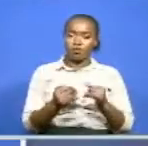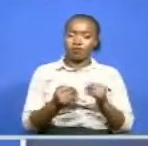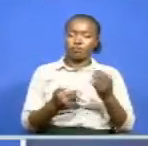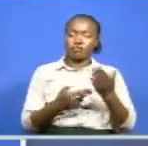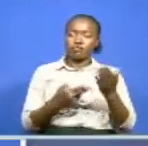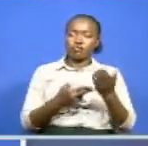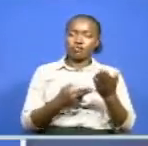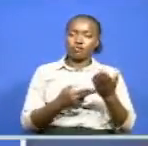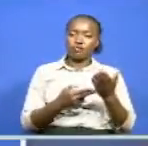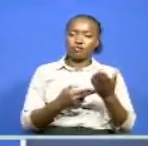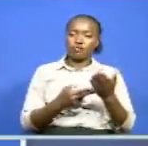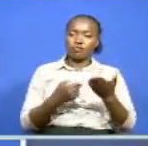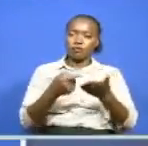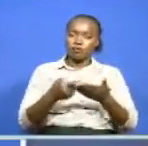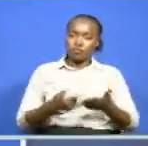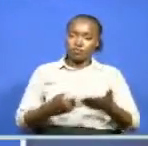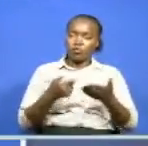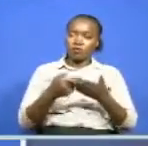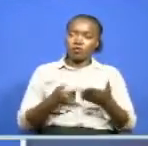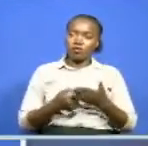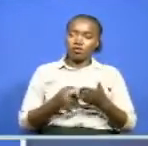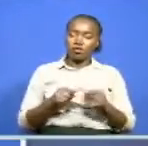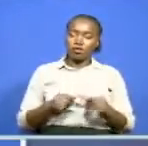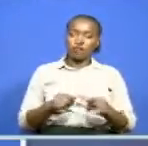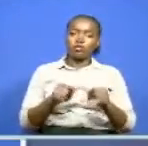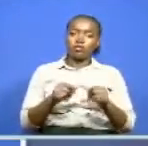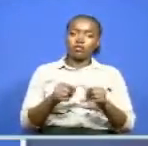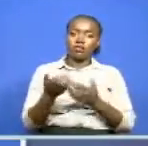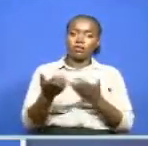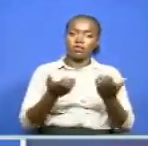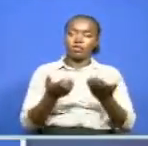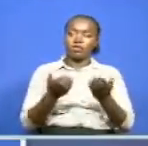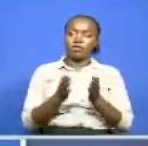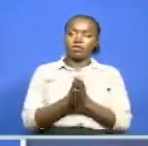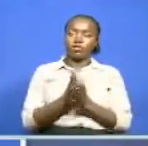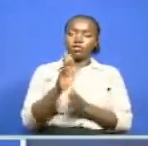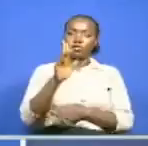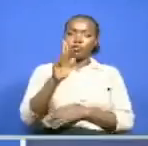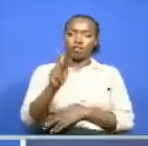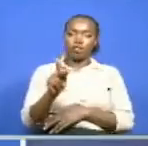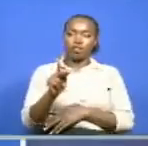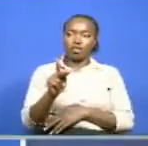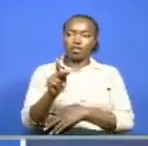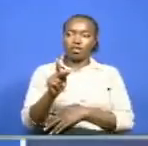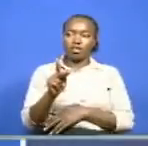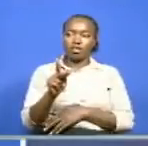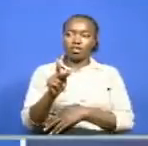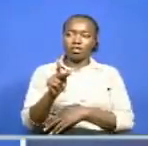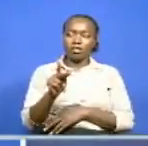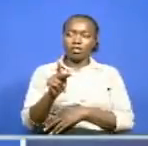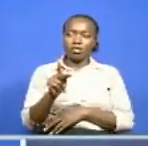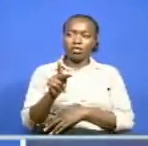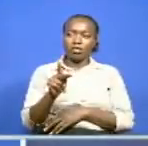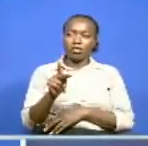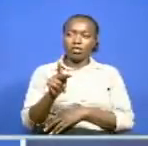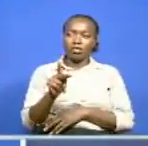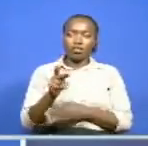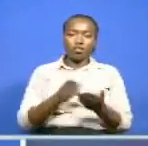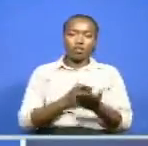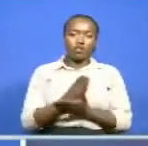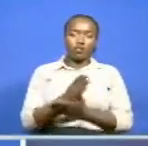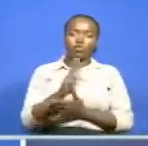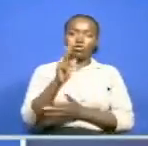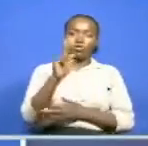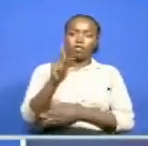technical negotiations for continued trade with the United Kingdom post-Brexit through a